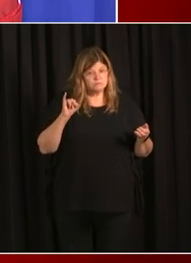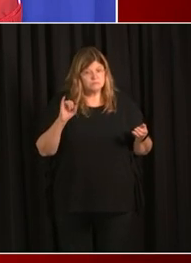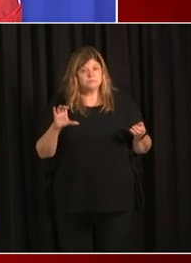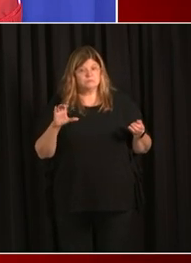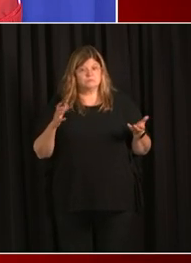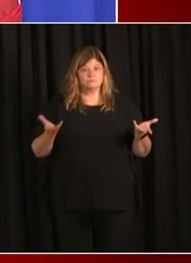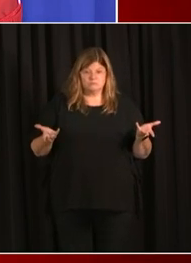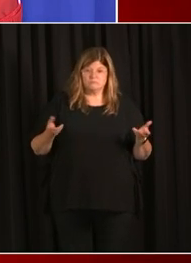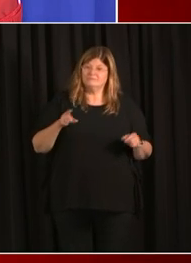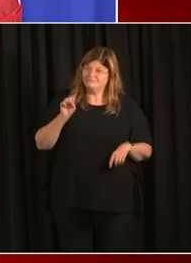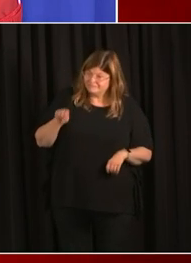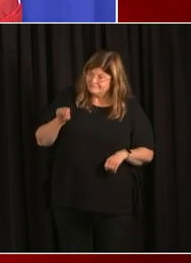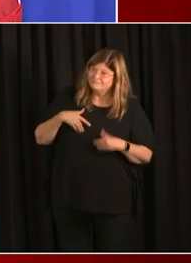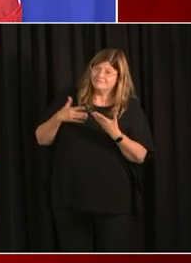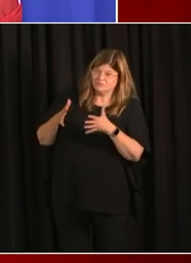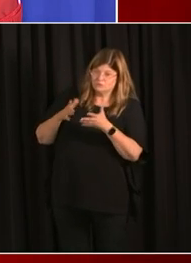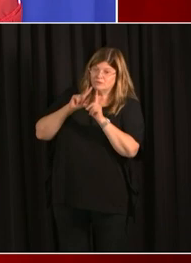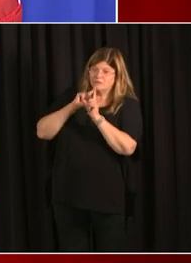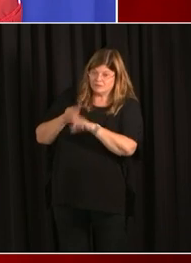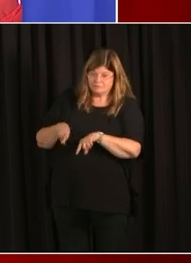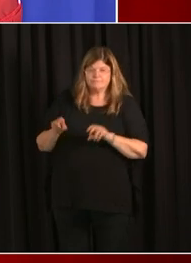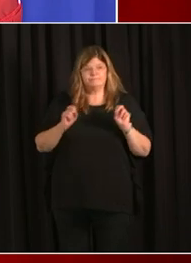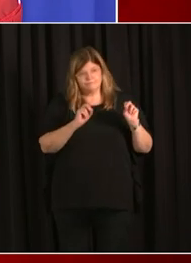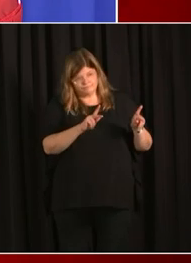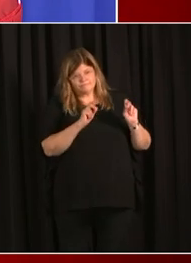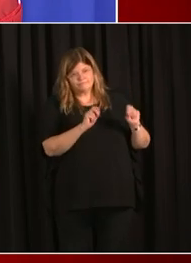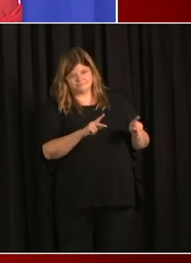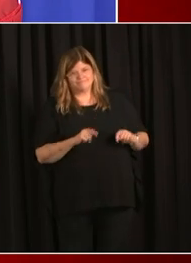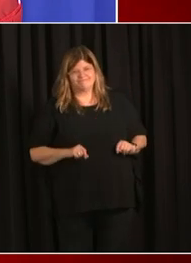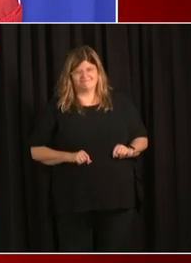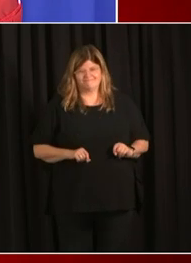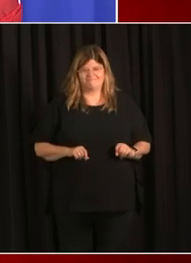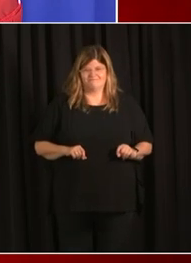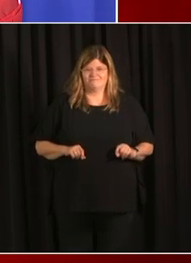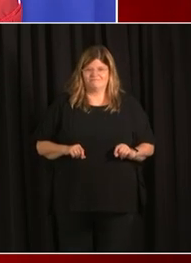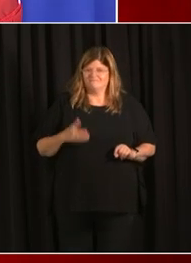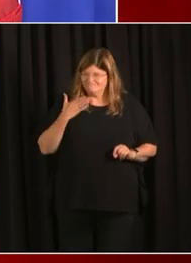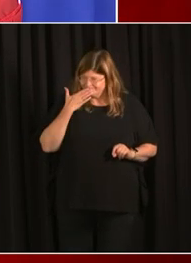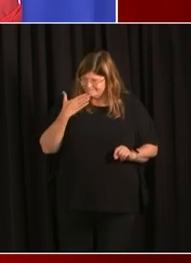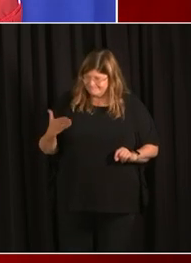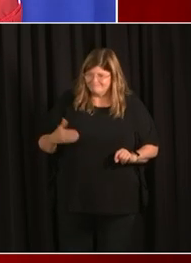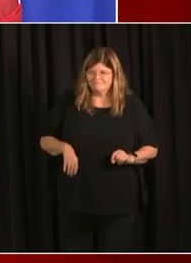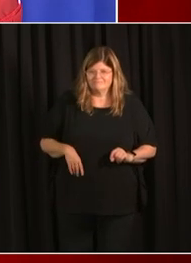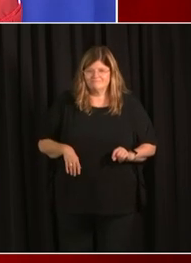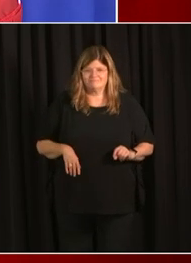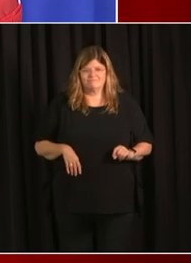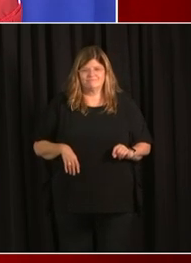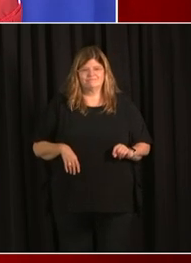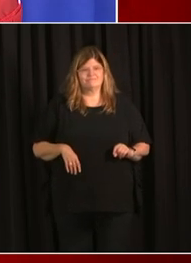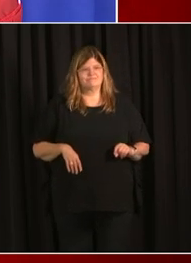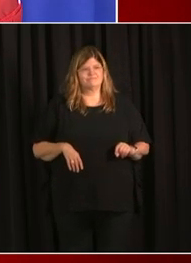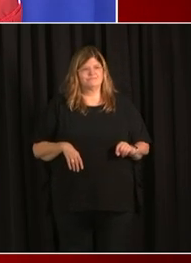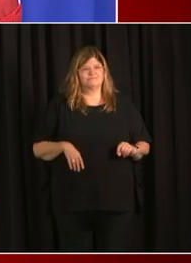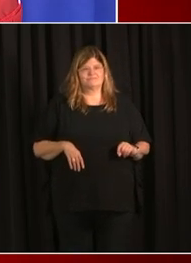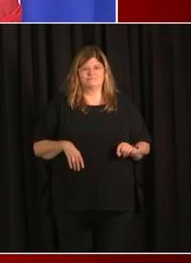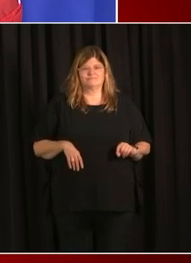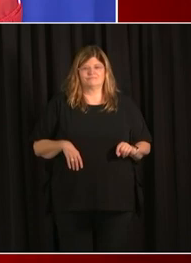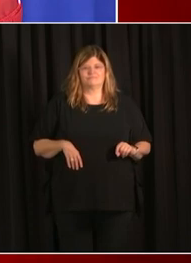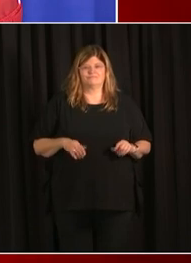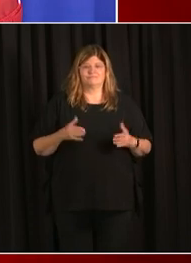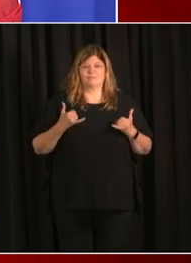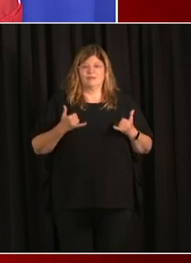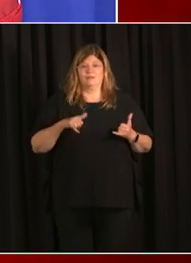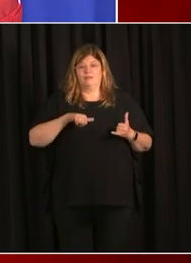I mean, I did answer that. You did? Yeah. You did? Okay, thank you. Thanks. Thank you. One last question on schools and then another COVID